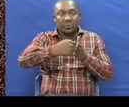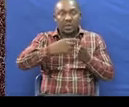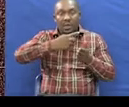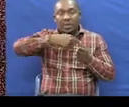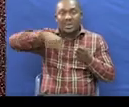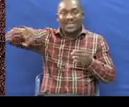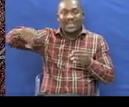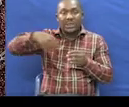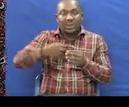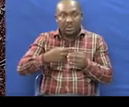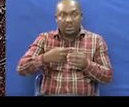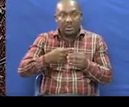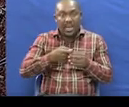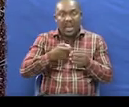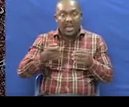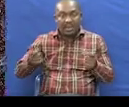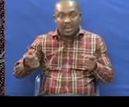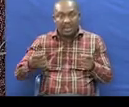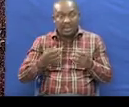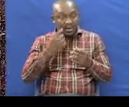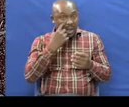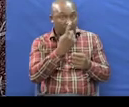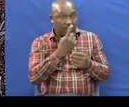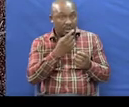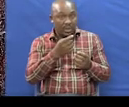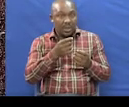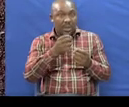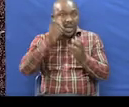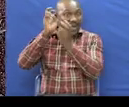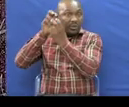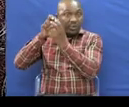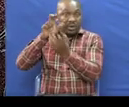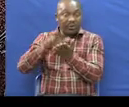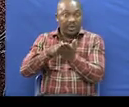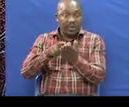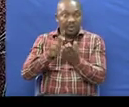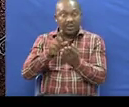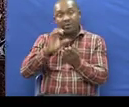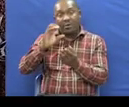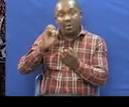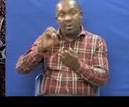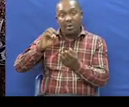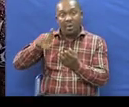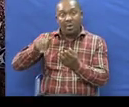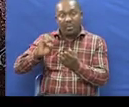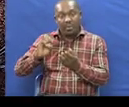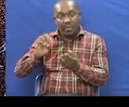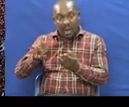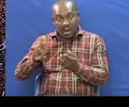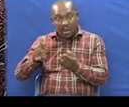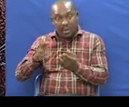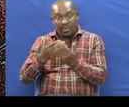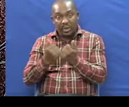transition element by looking the electronic configuration of copper 2. As I said, copper exists in 2 ions.